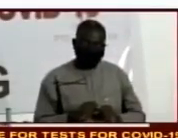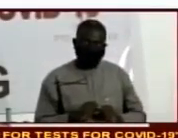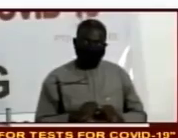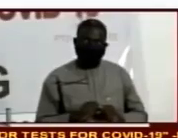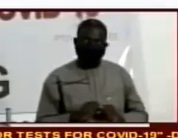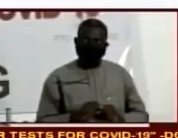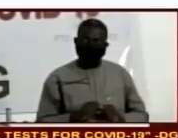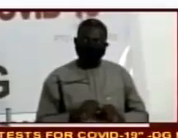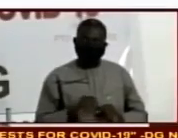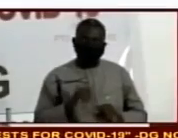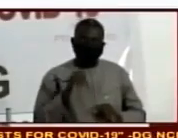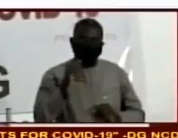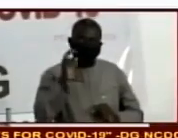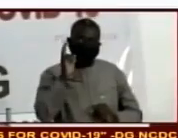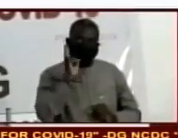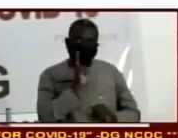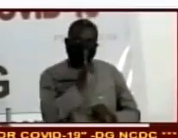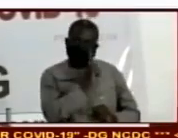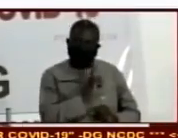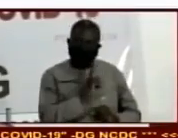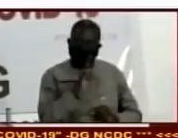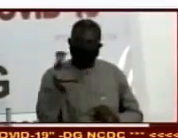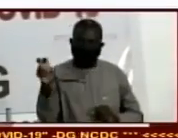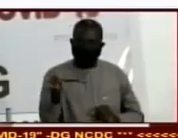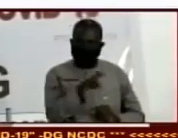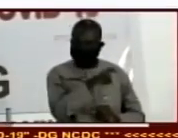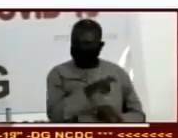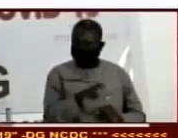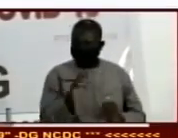hotels, travel industry, as well as publishing.